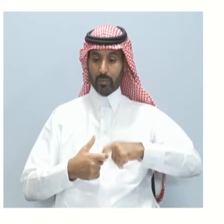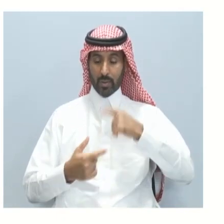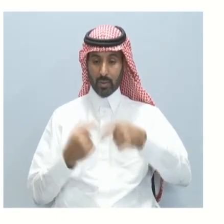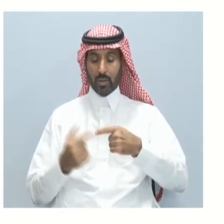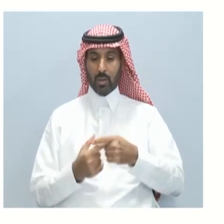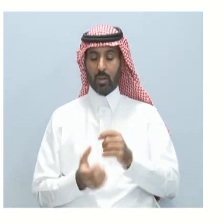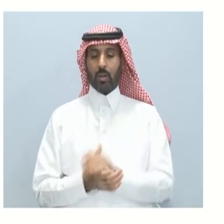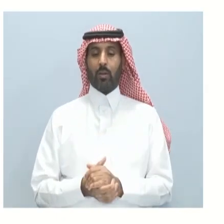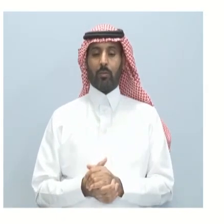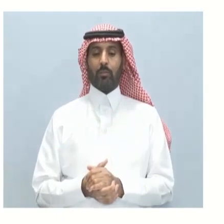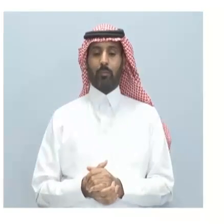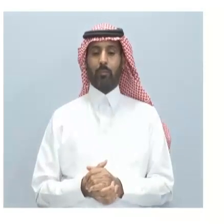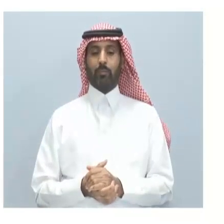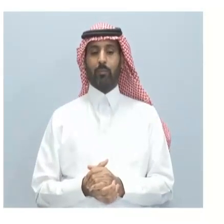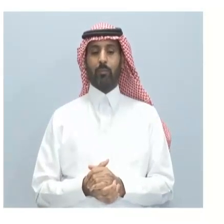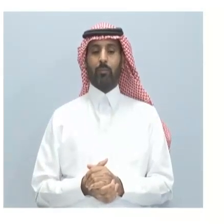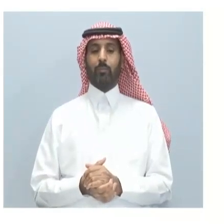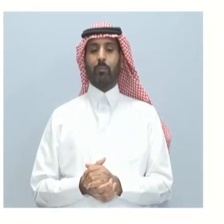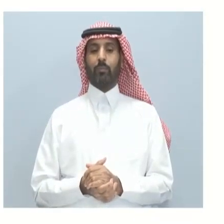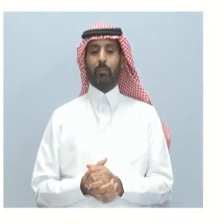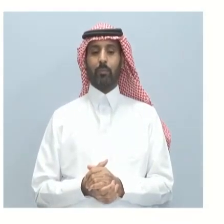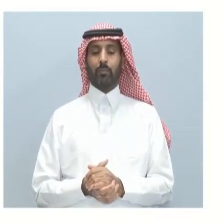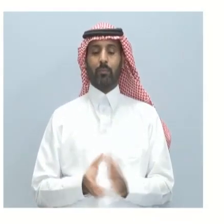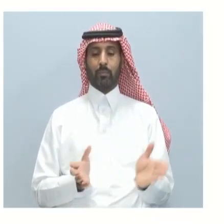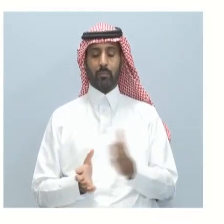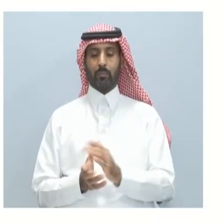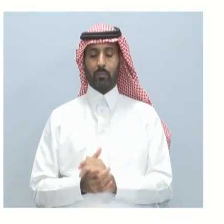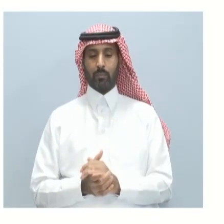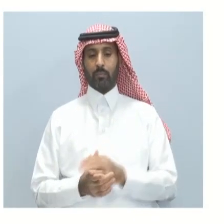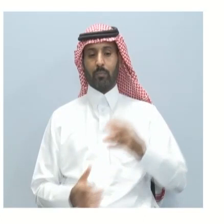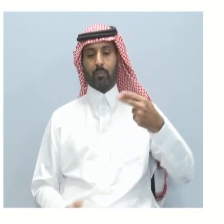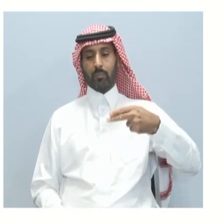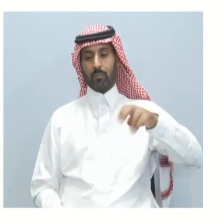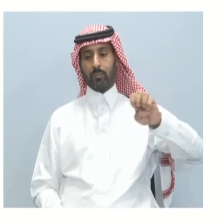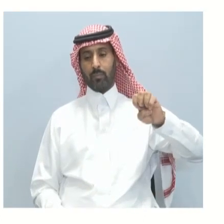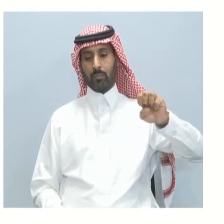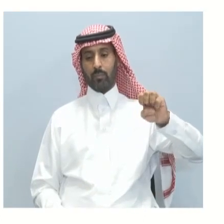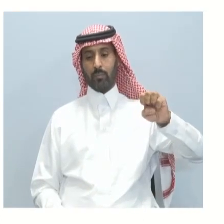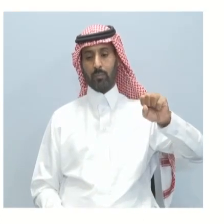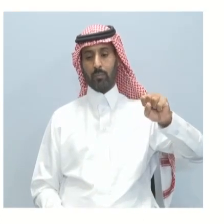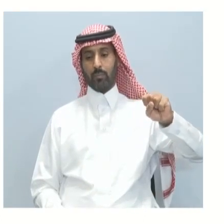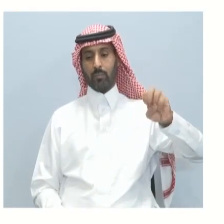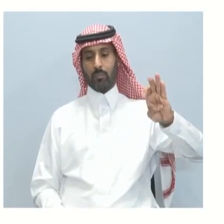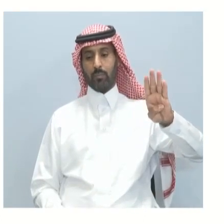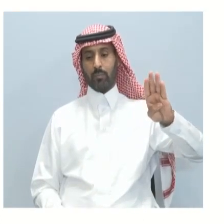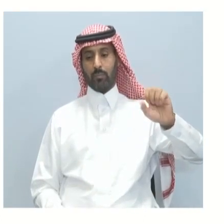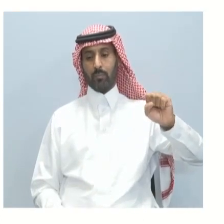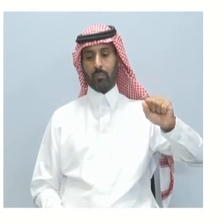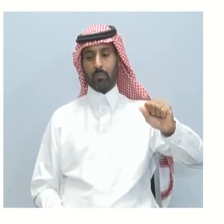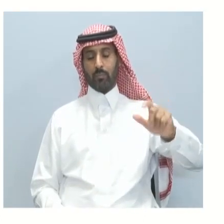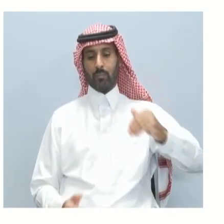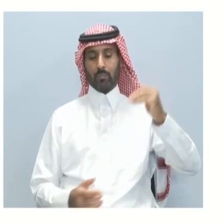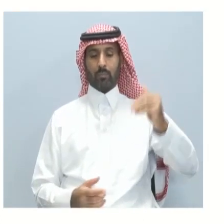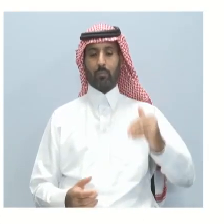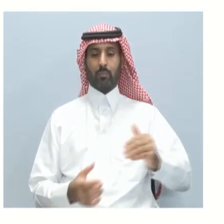of that. So we have here also, we have on the other hand, Hiba on the other hand. Let's just complete. We have here